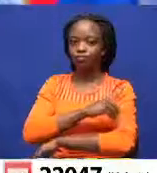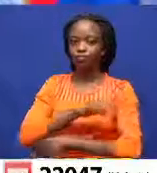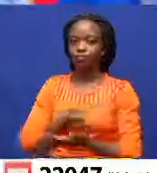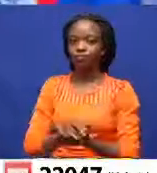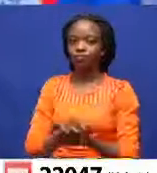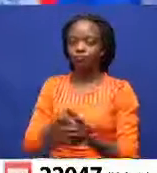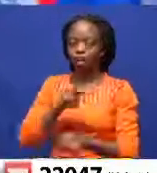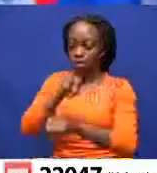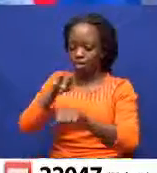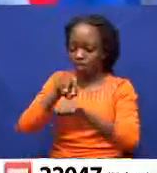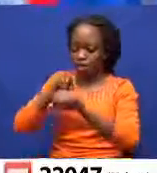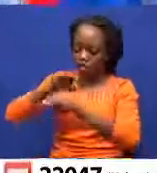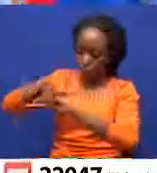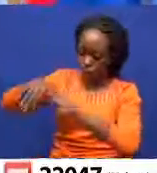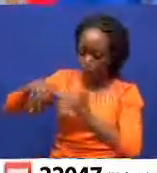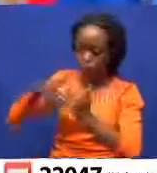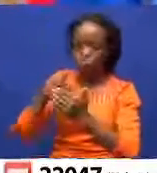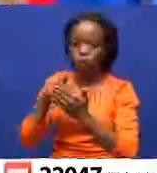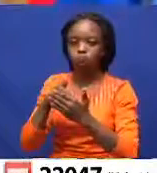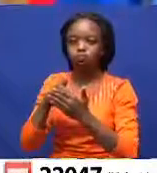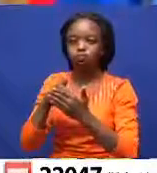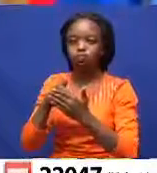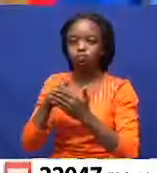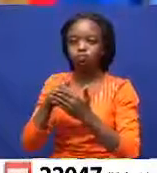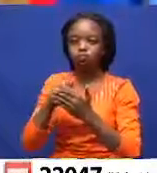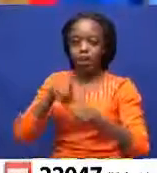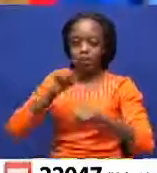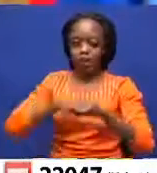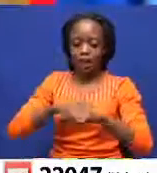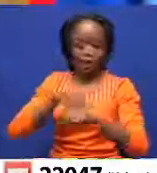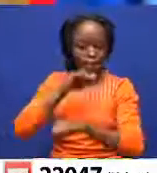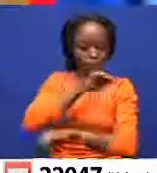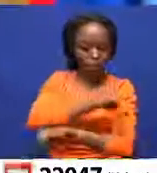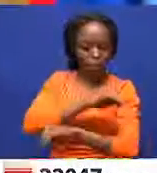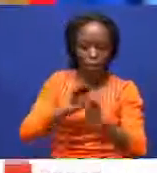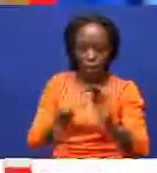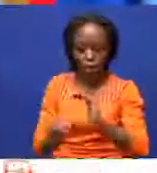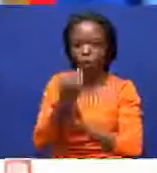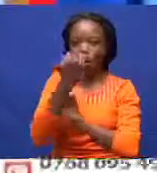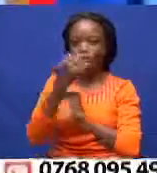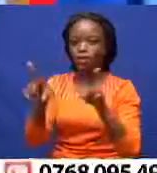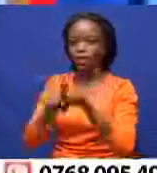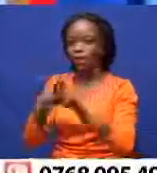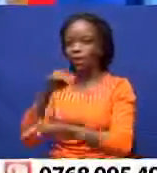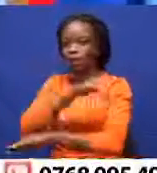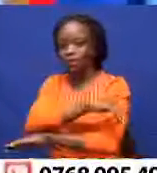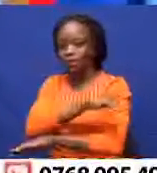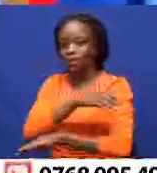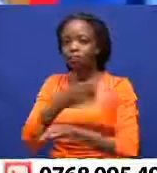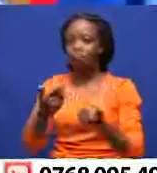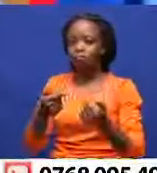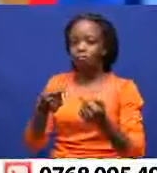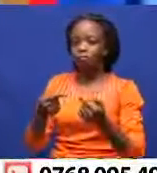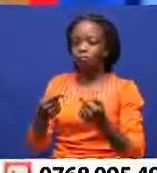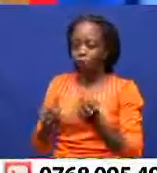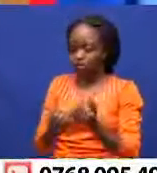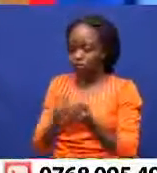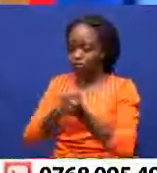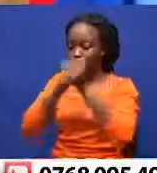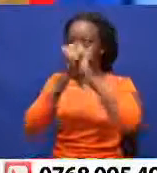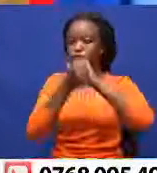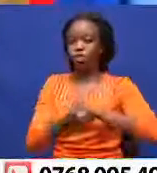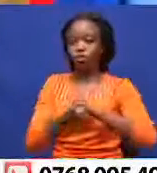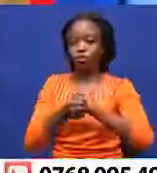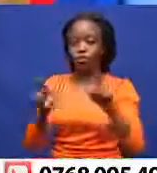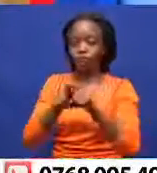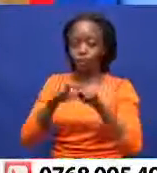That the nationwide dusk to dawn curfew currently in force until